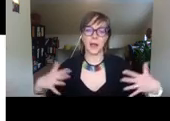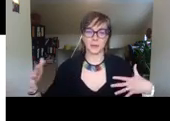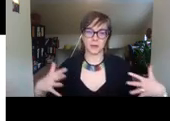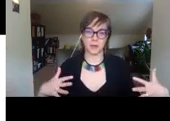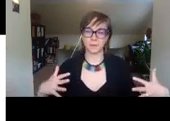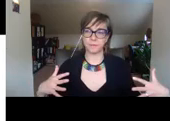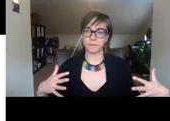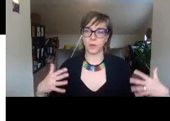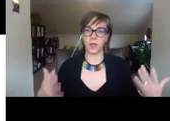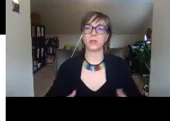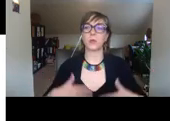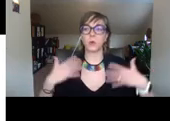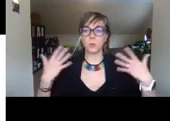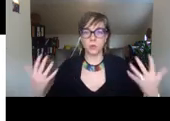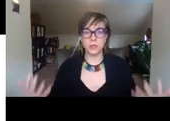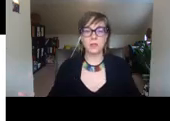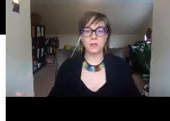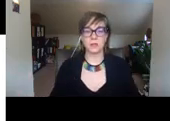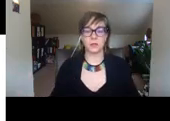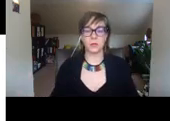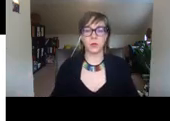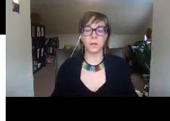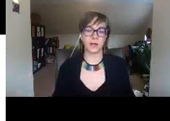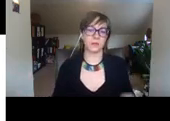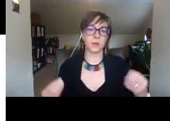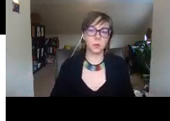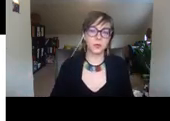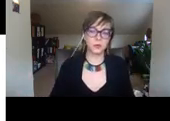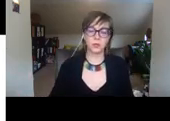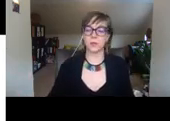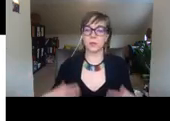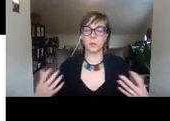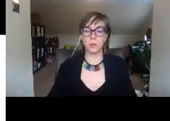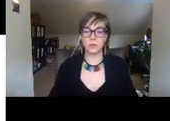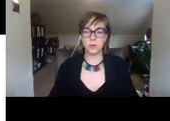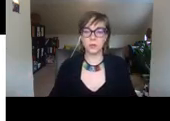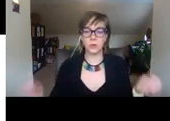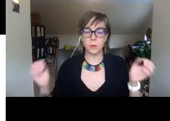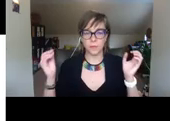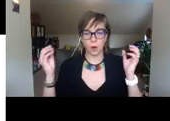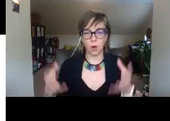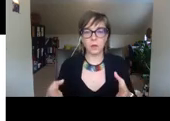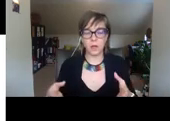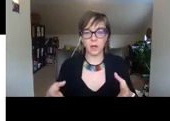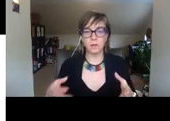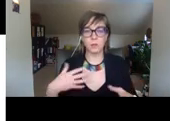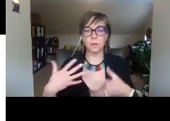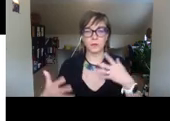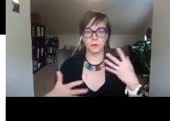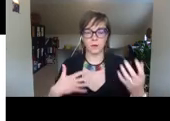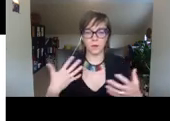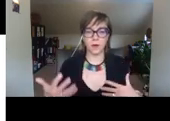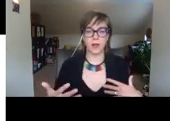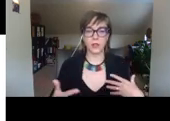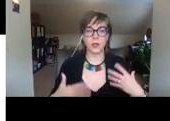big gaps there. Okay, so we're seeing this as an overall impact as we move to Zoom, as we move to online forms